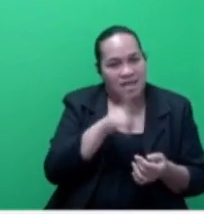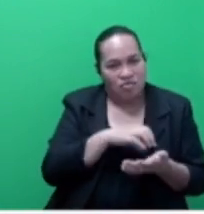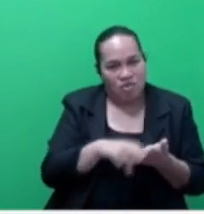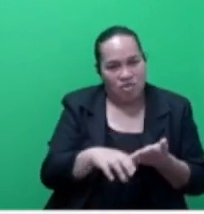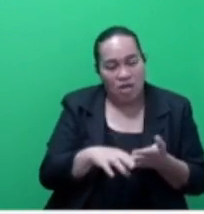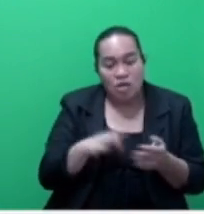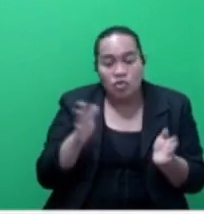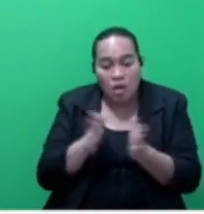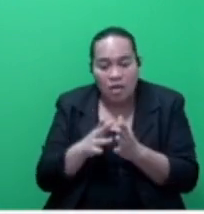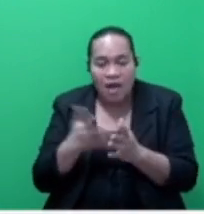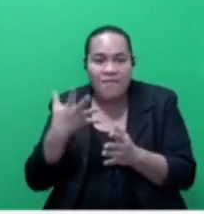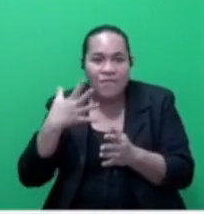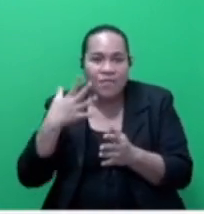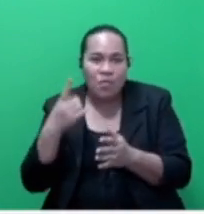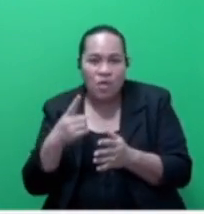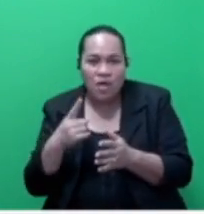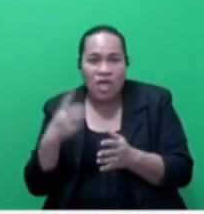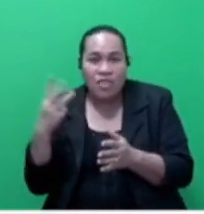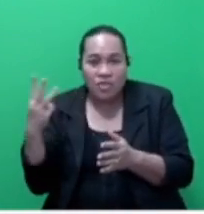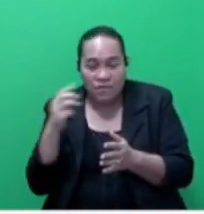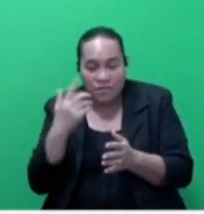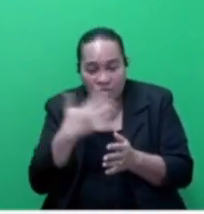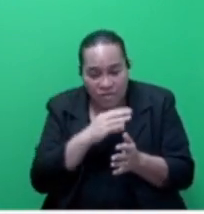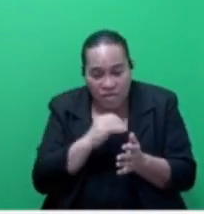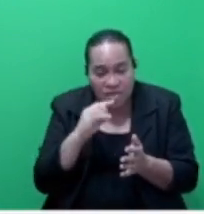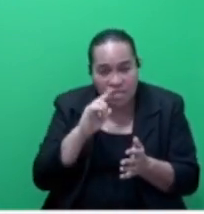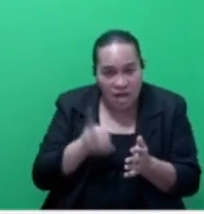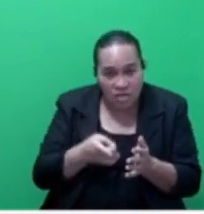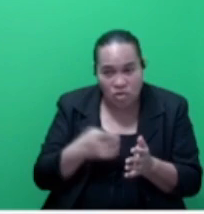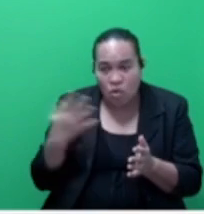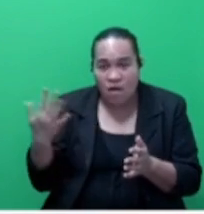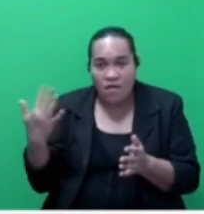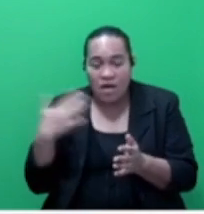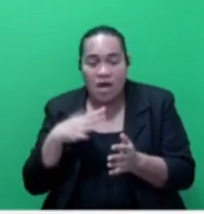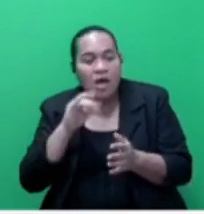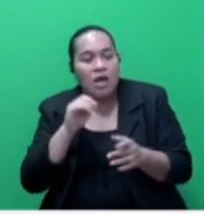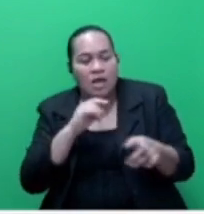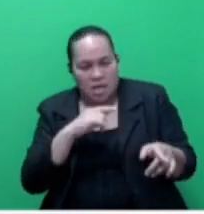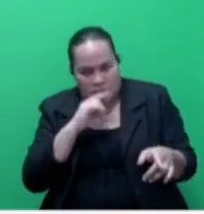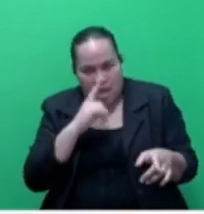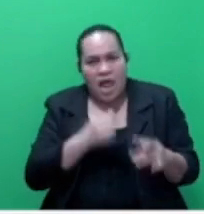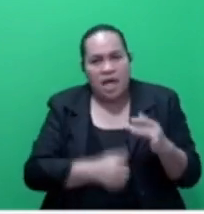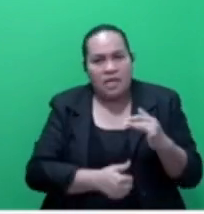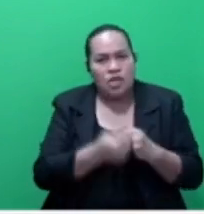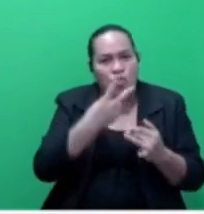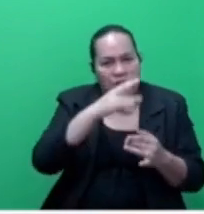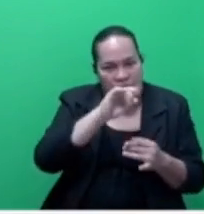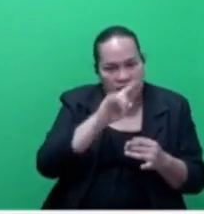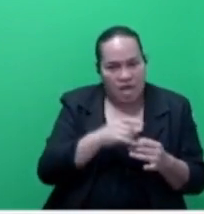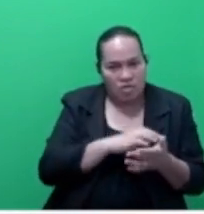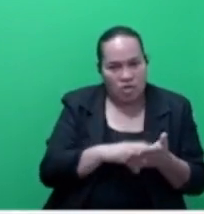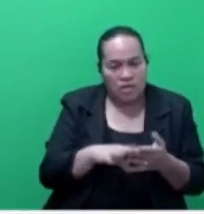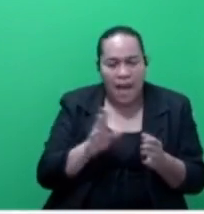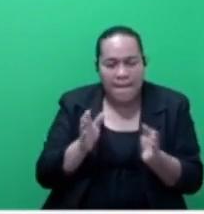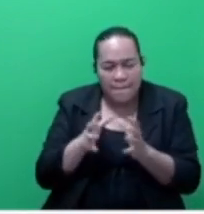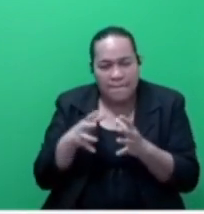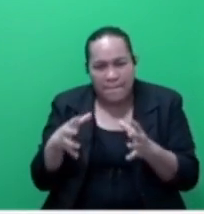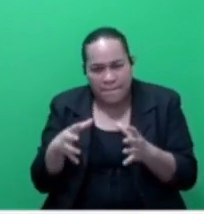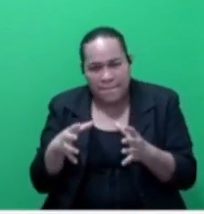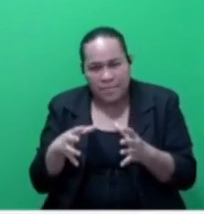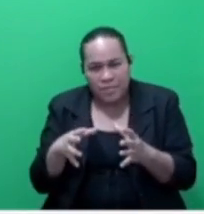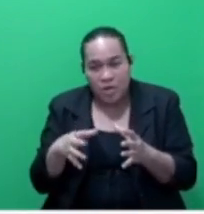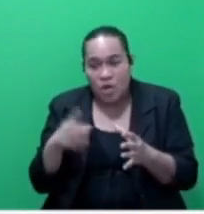between $50,000 and $300,000, can access up to $20,000. Medium-sized businesses with turnover